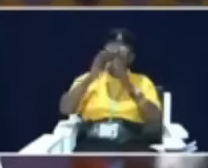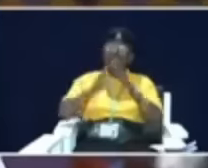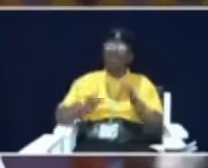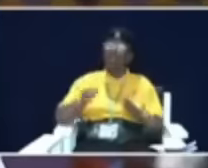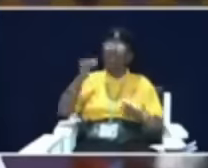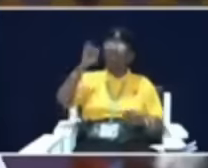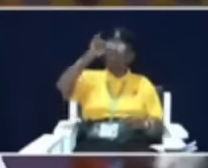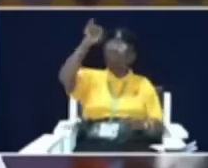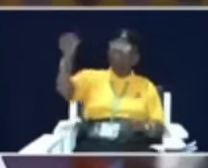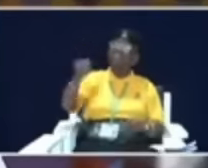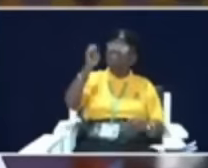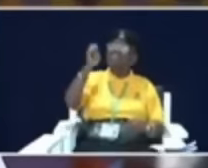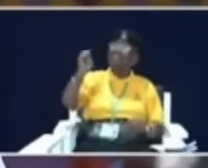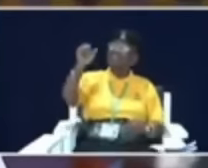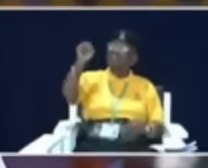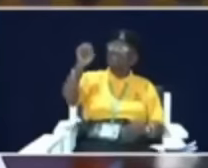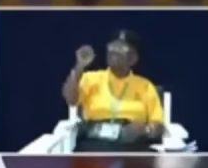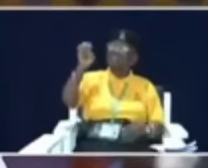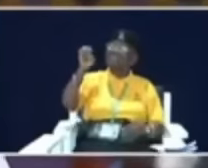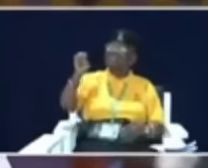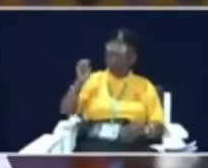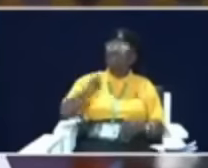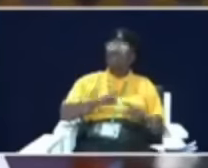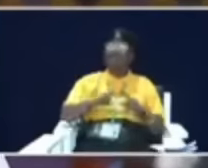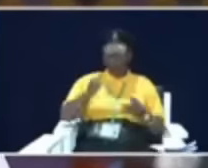But somehow, the devil knew.